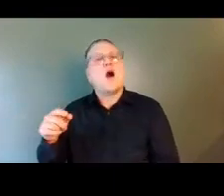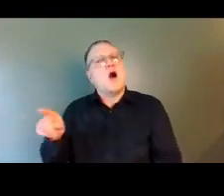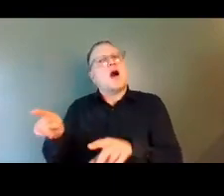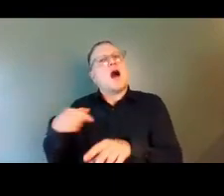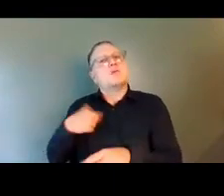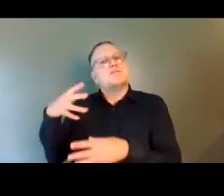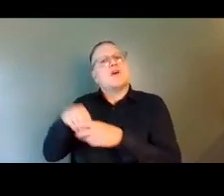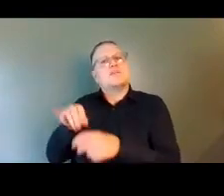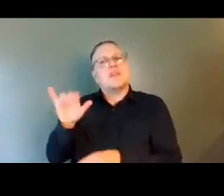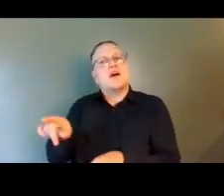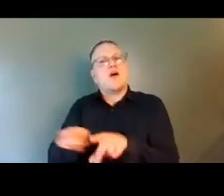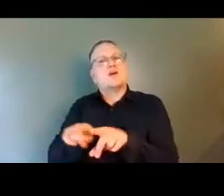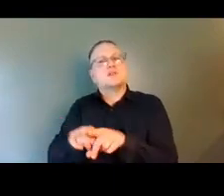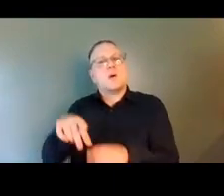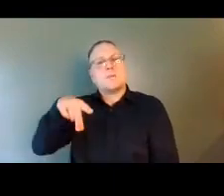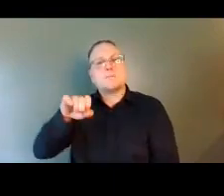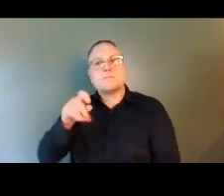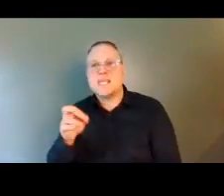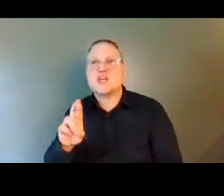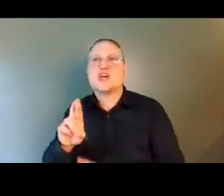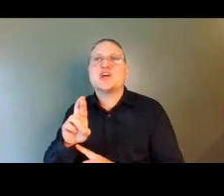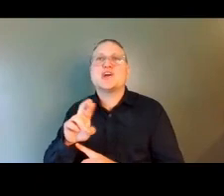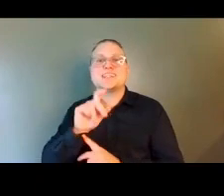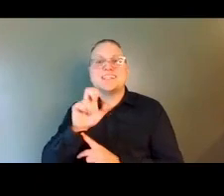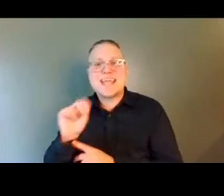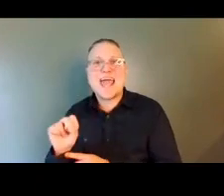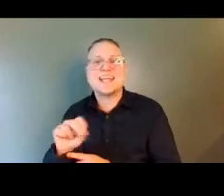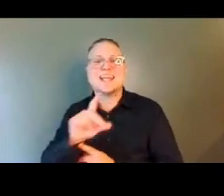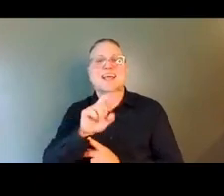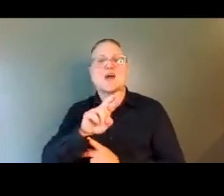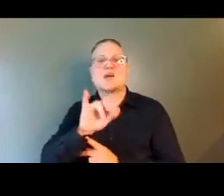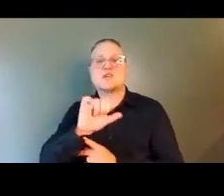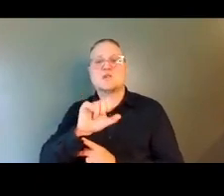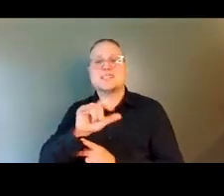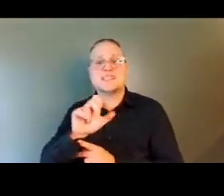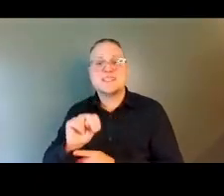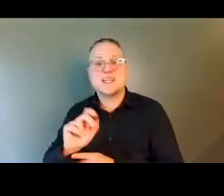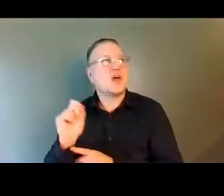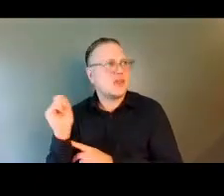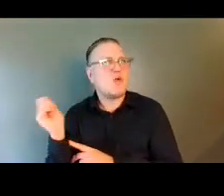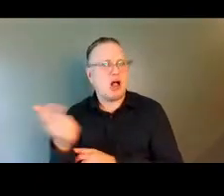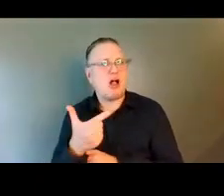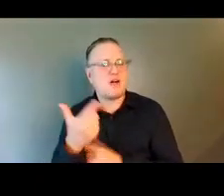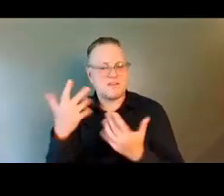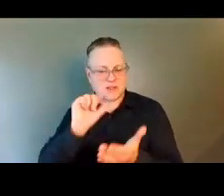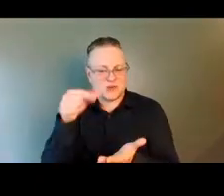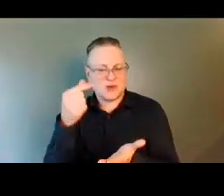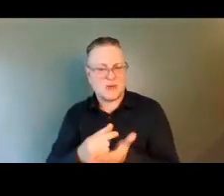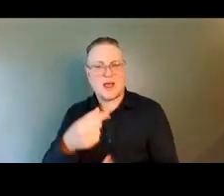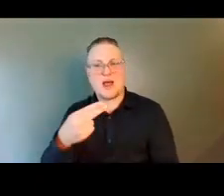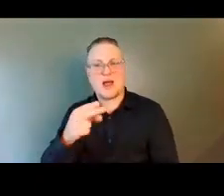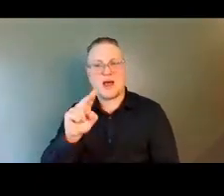Humphrey Institute, just like Ken and Kristin here on this panel. And Ken, and so